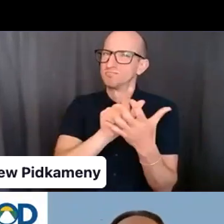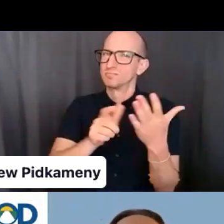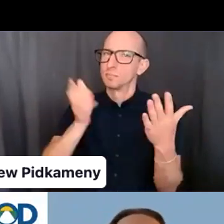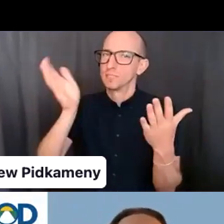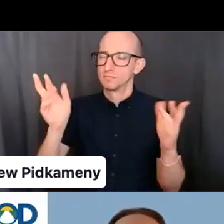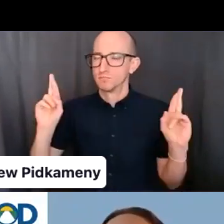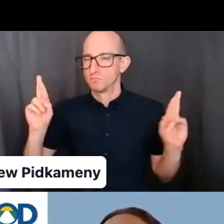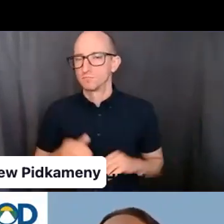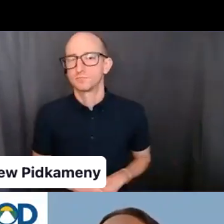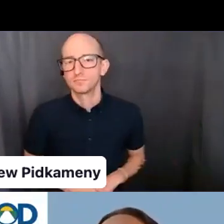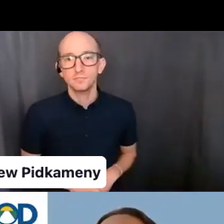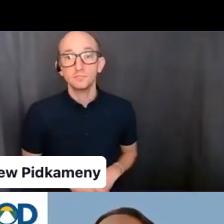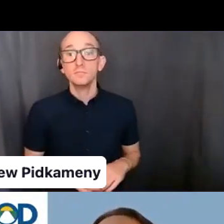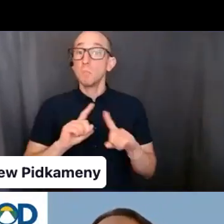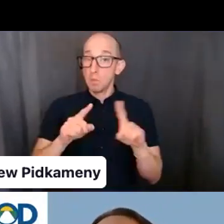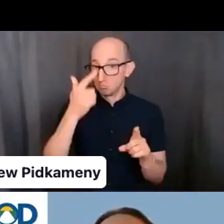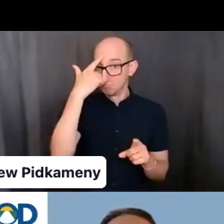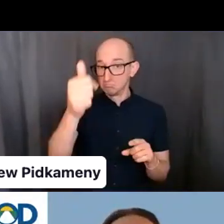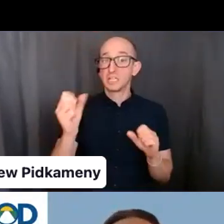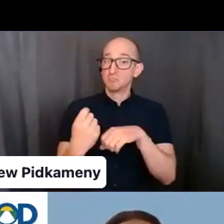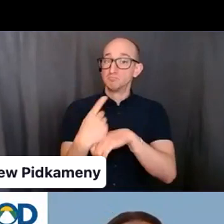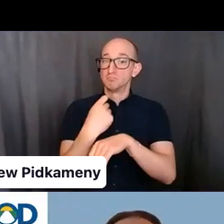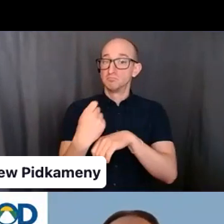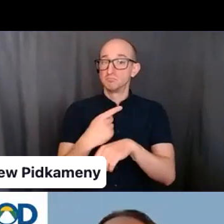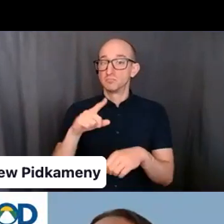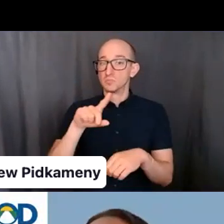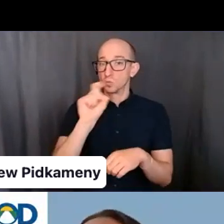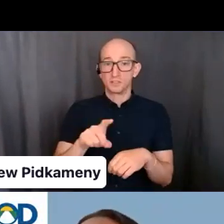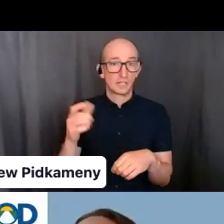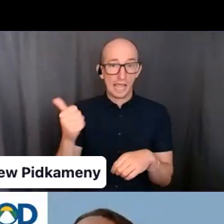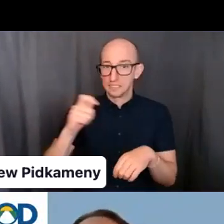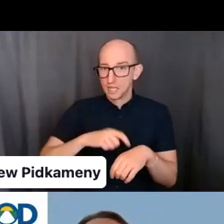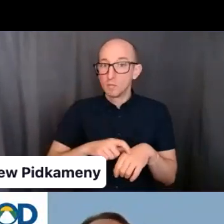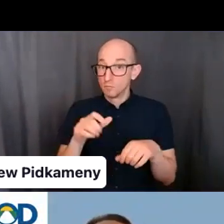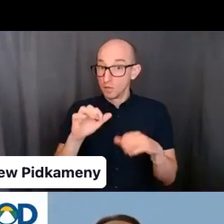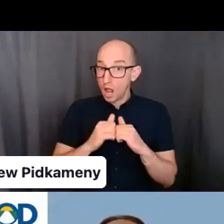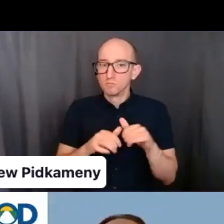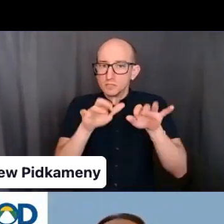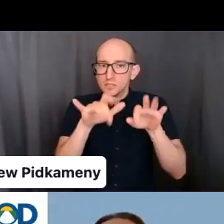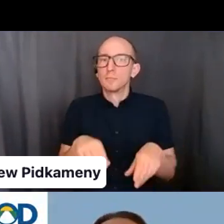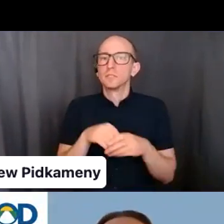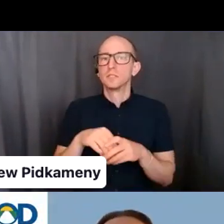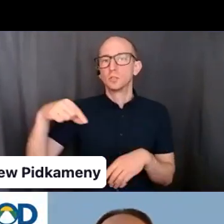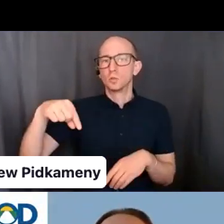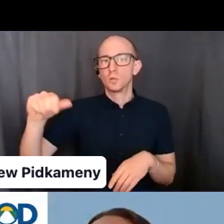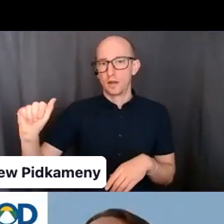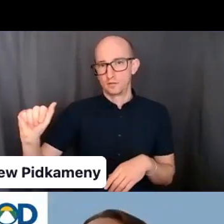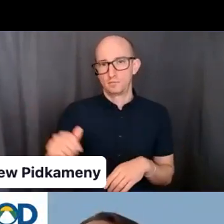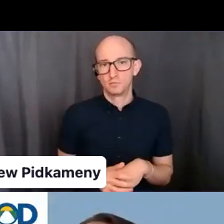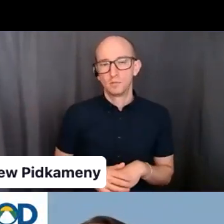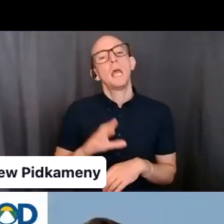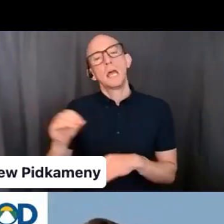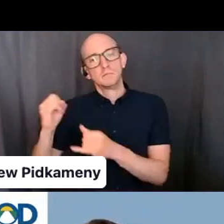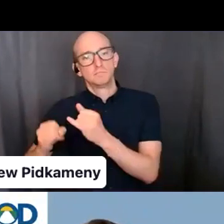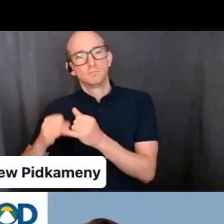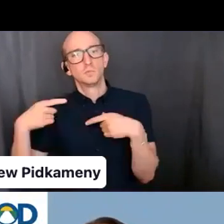you can submit your questions at any time by typing it into the Q&A. And during the discussion, we'll